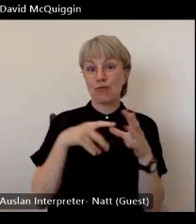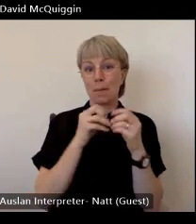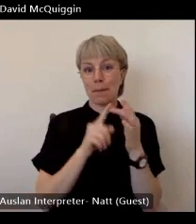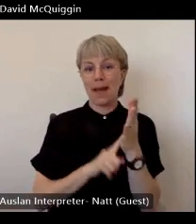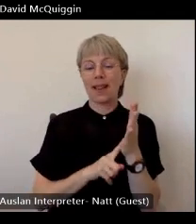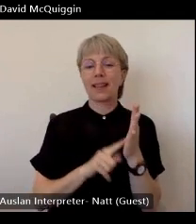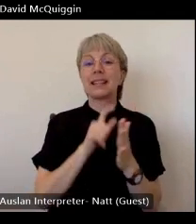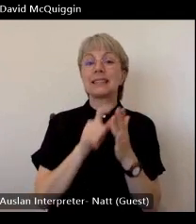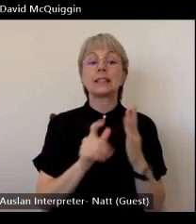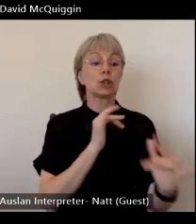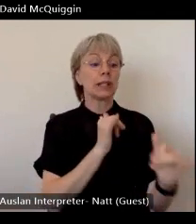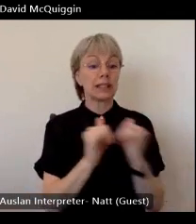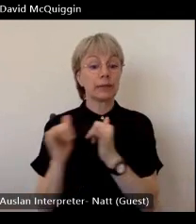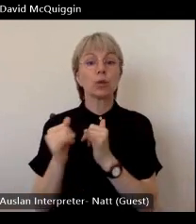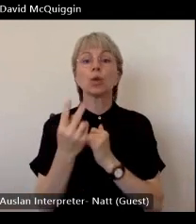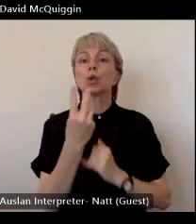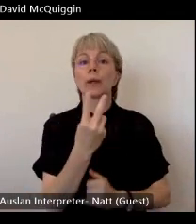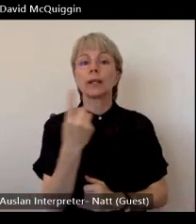in total,